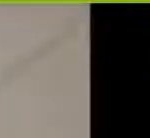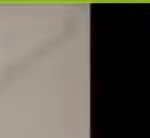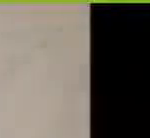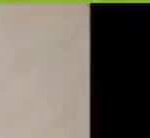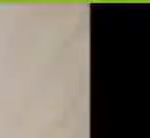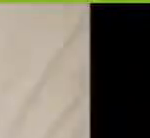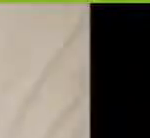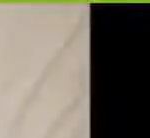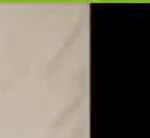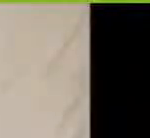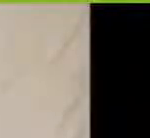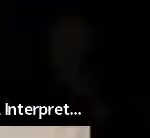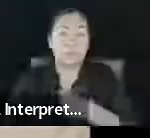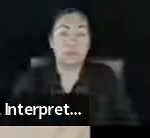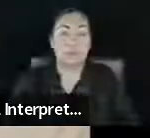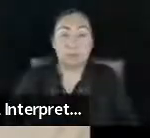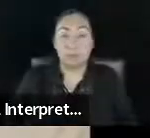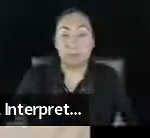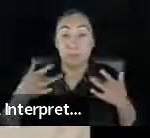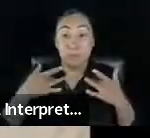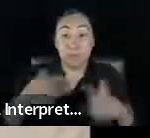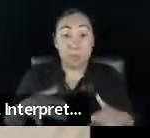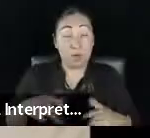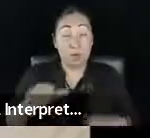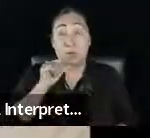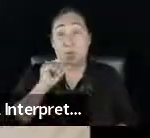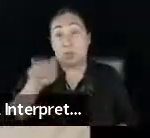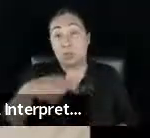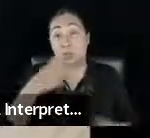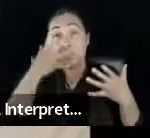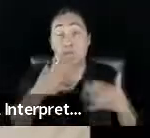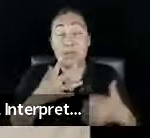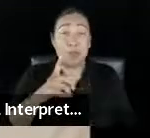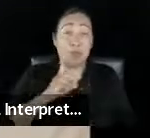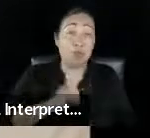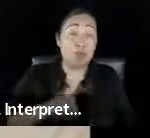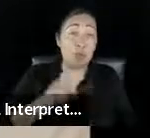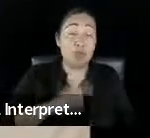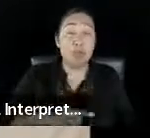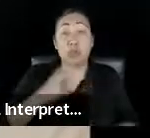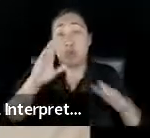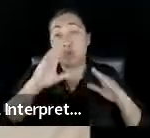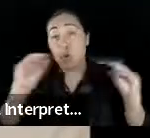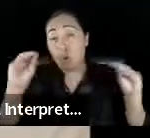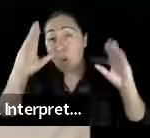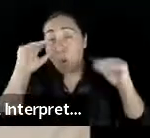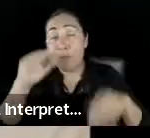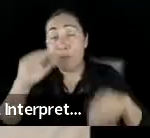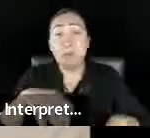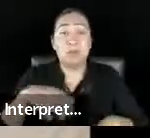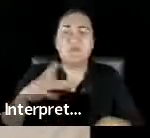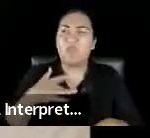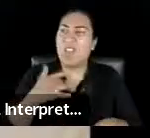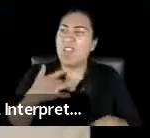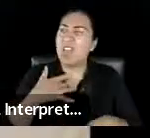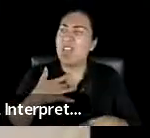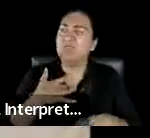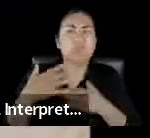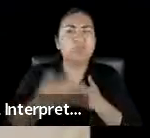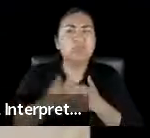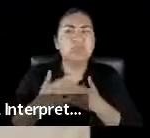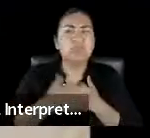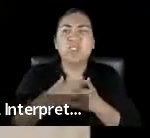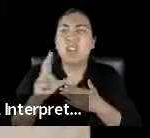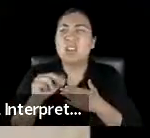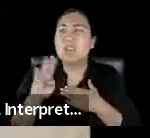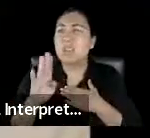Depression isn't just sadness, it's loneliness, it's hopelessness, it's being numb. It's knowing something is wrong but not having the energy to